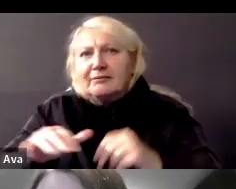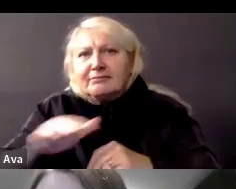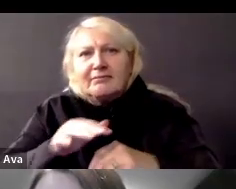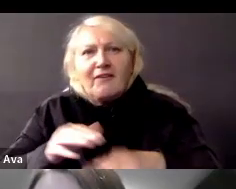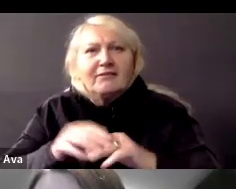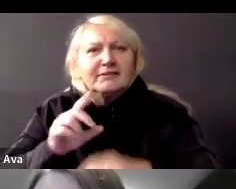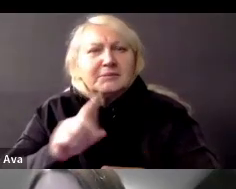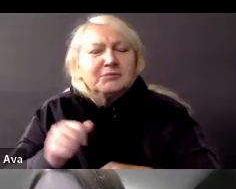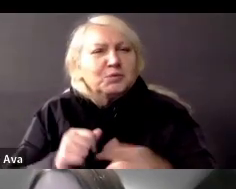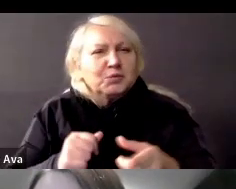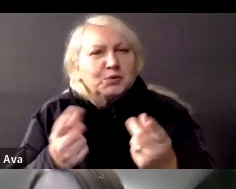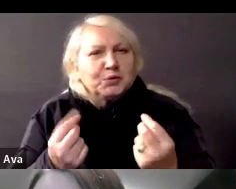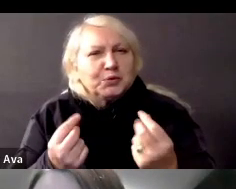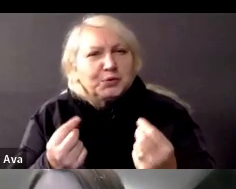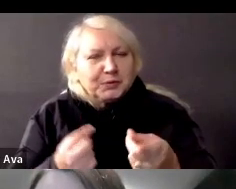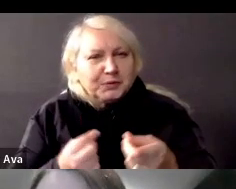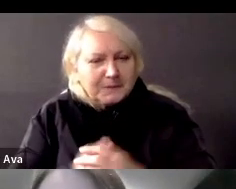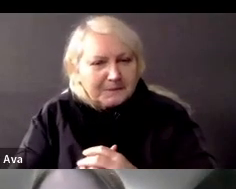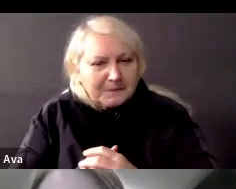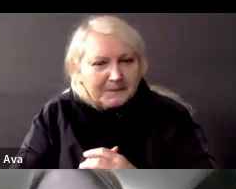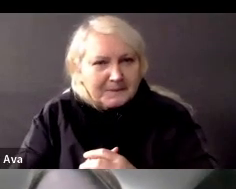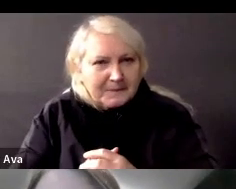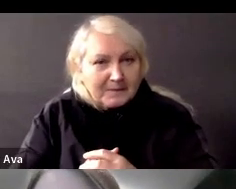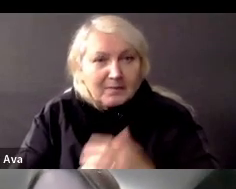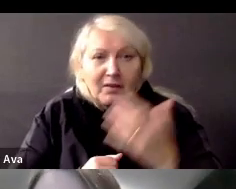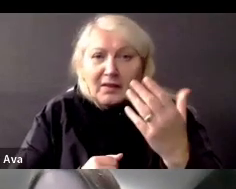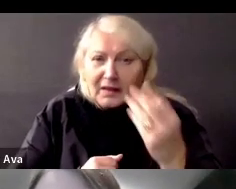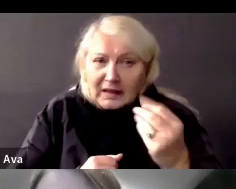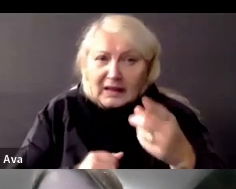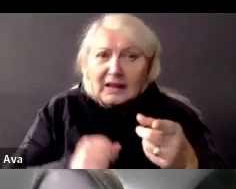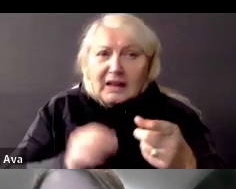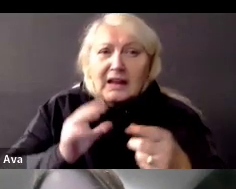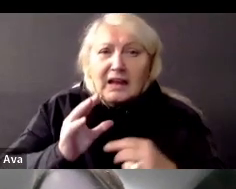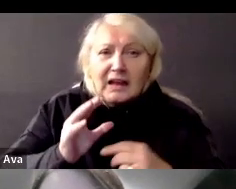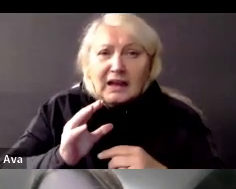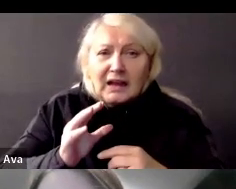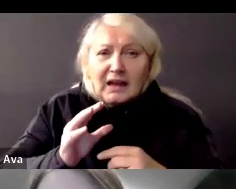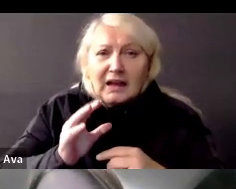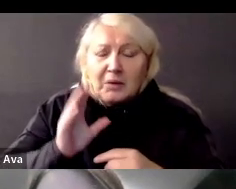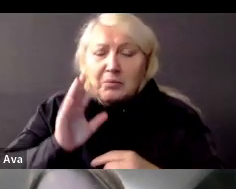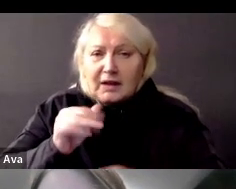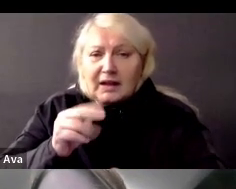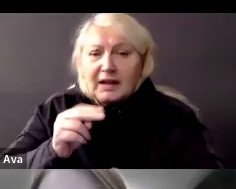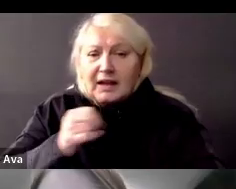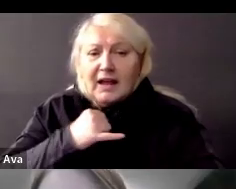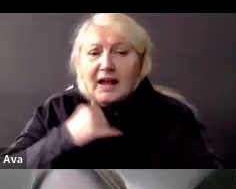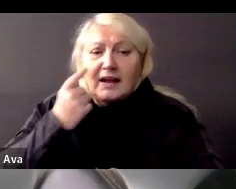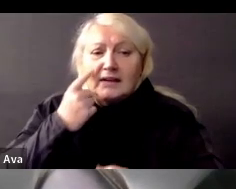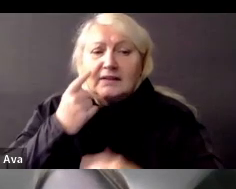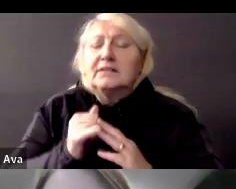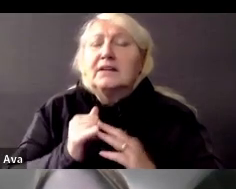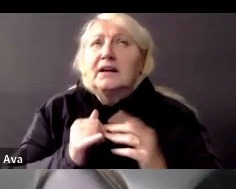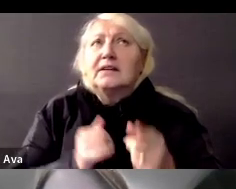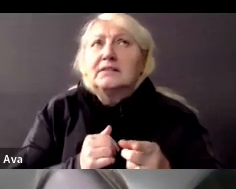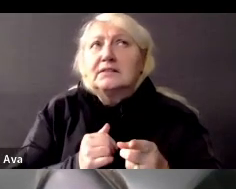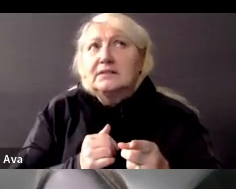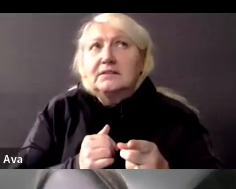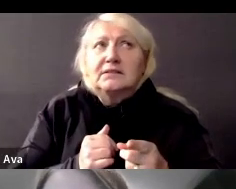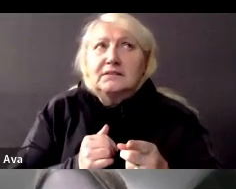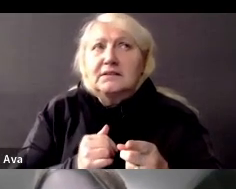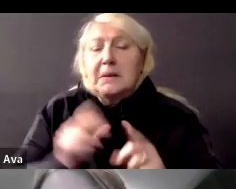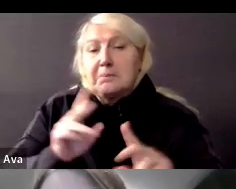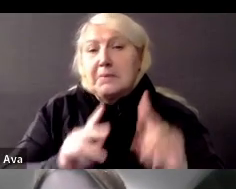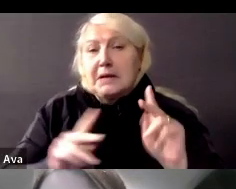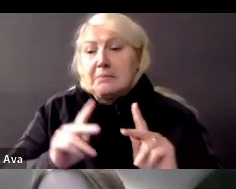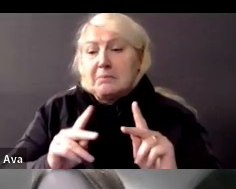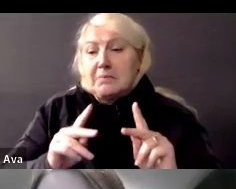Yes, I do believe it brings awareness that people with disabilities can